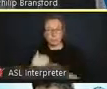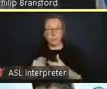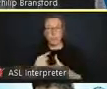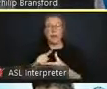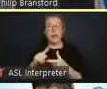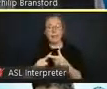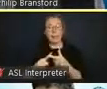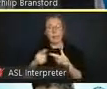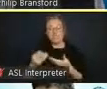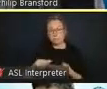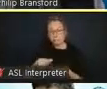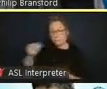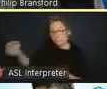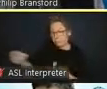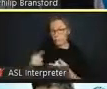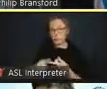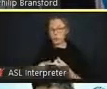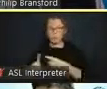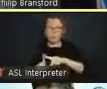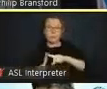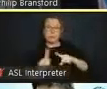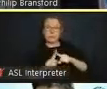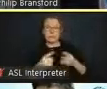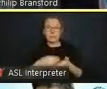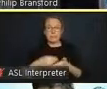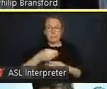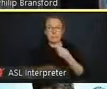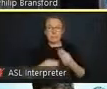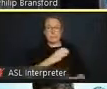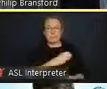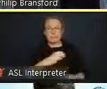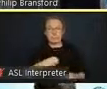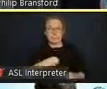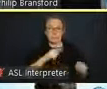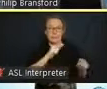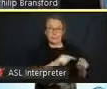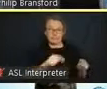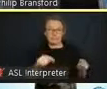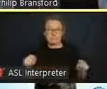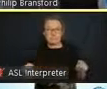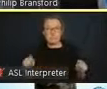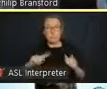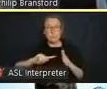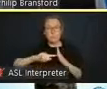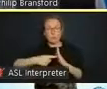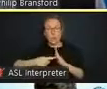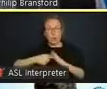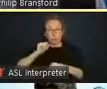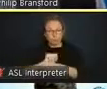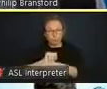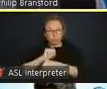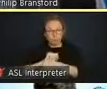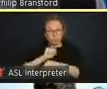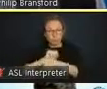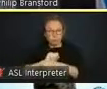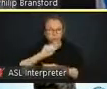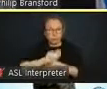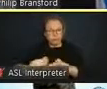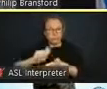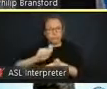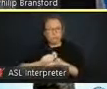begin, and committees, there's more than one, will begin their work here in April. We will have